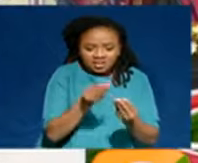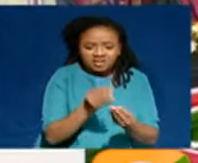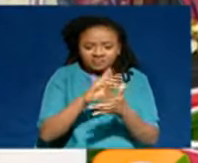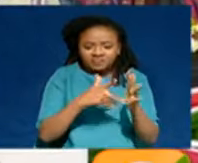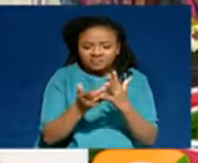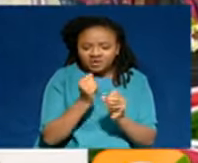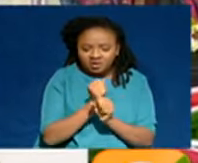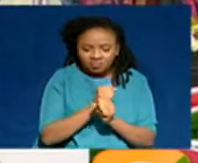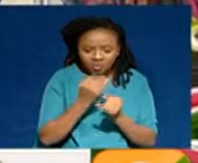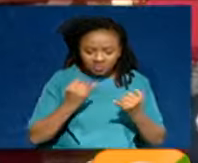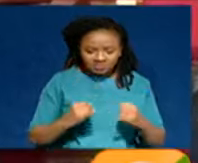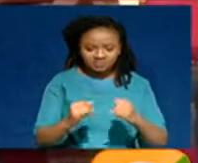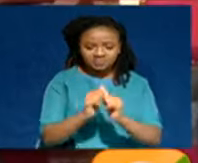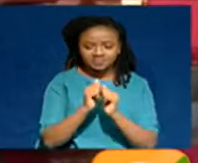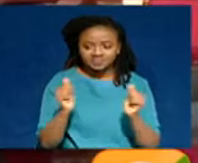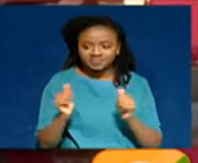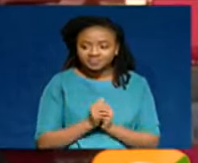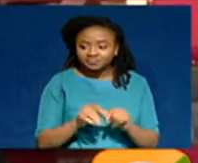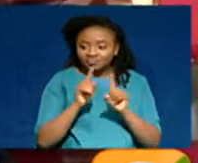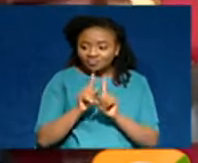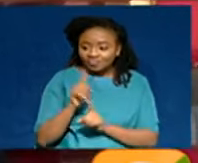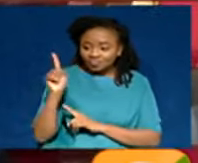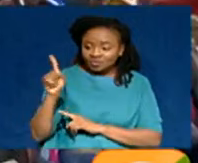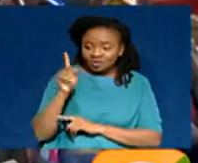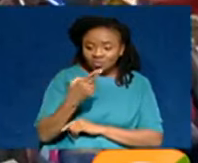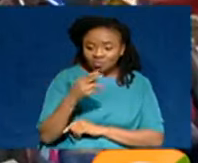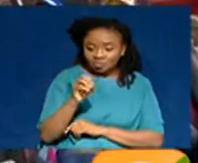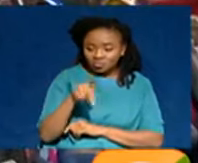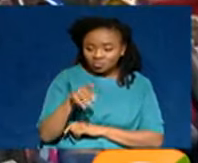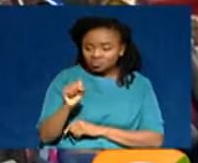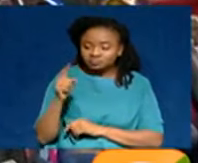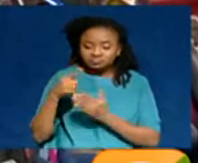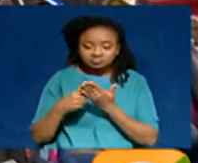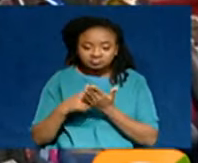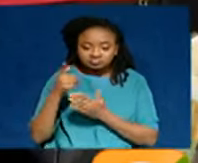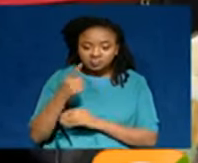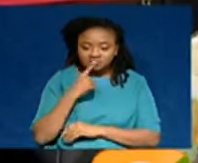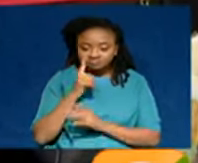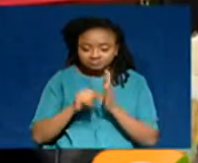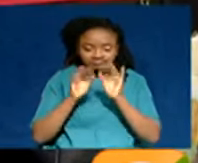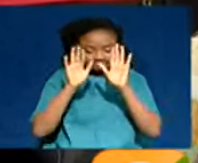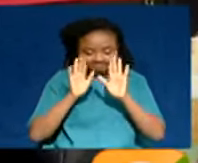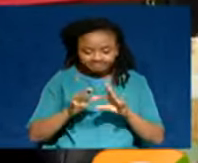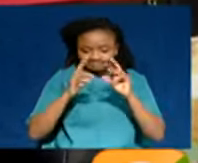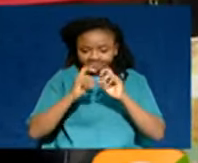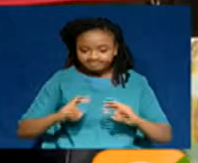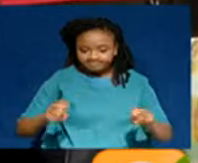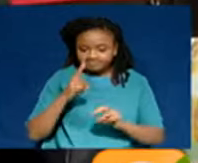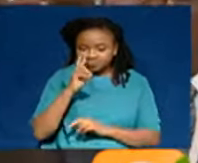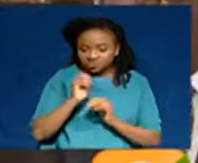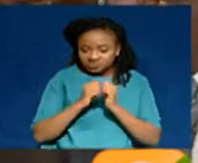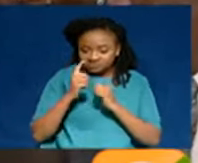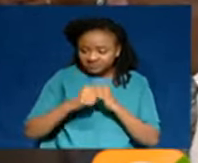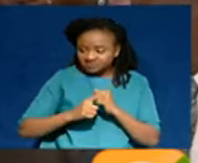Head of Public Service Felix Koskei, who was the chief guest at the National Wage Bill Conference, has however called for scrutiny of the 2017